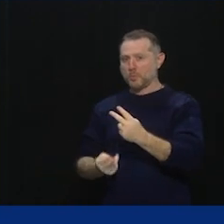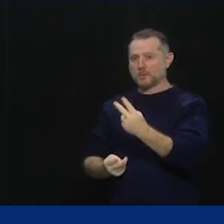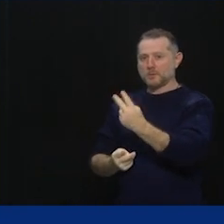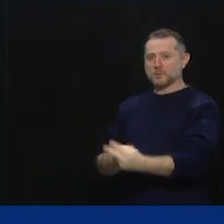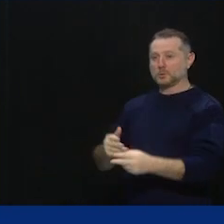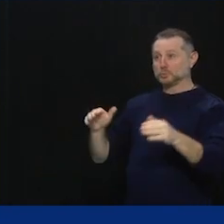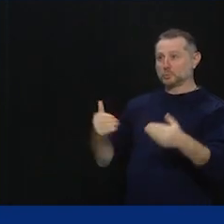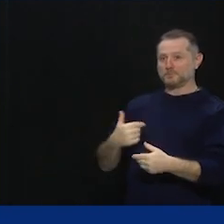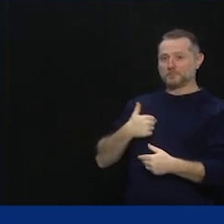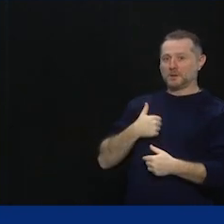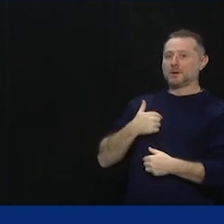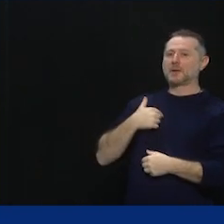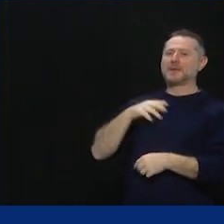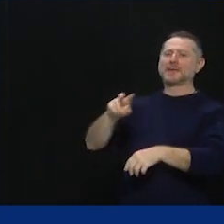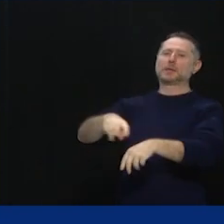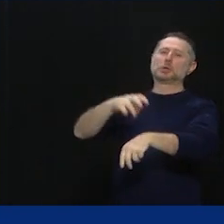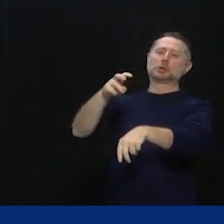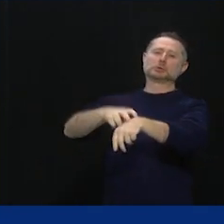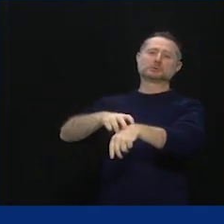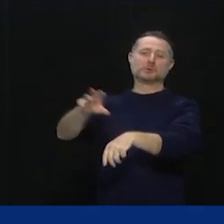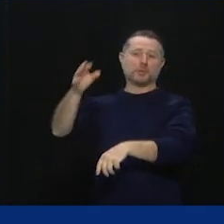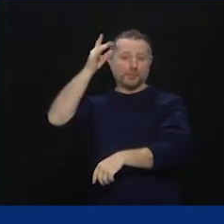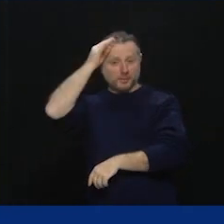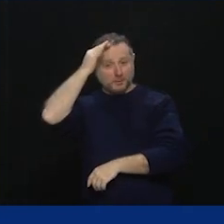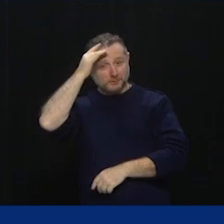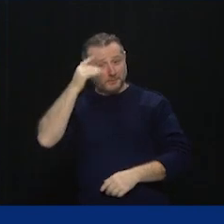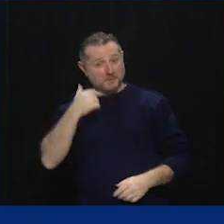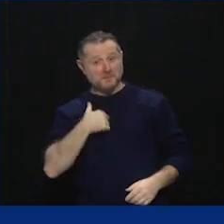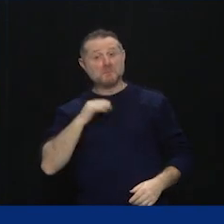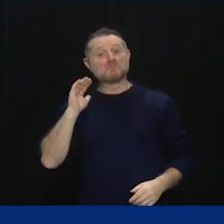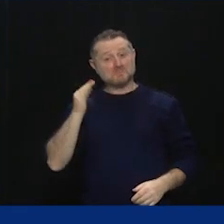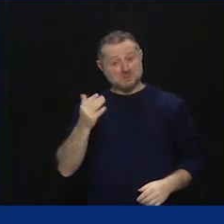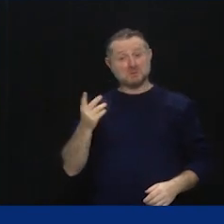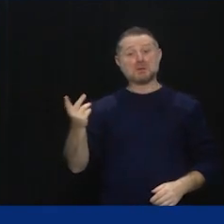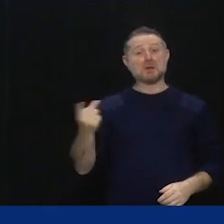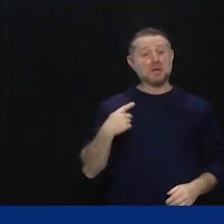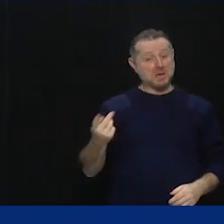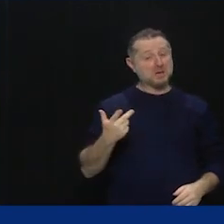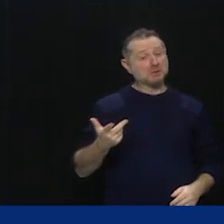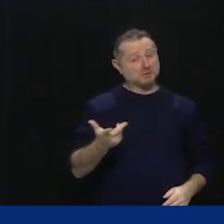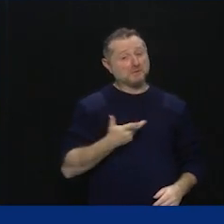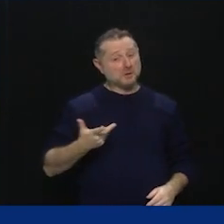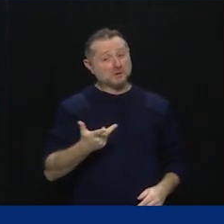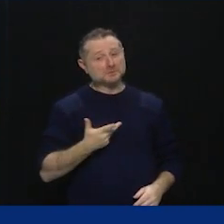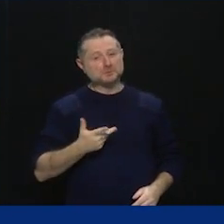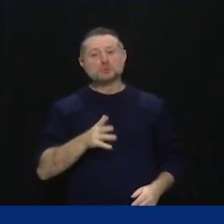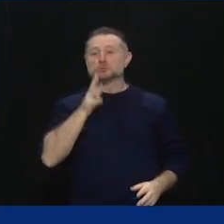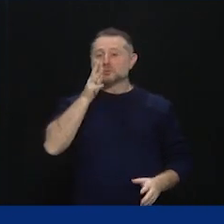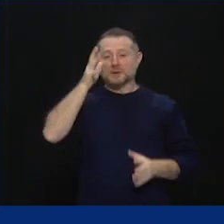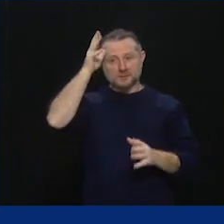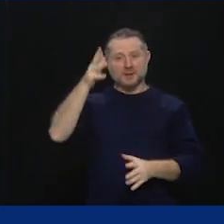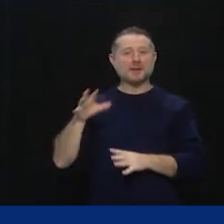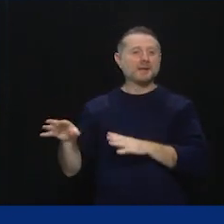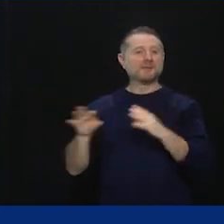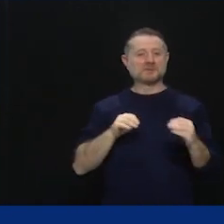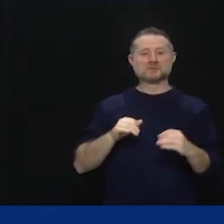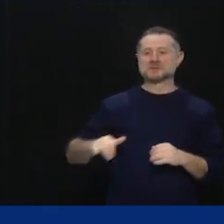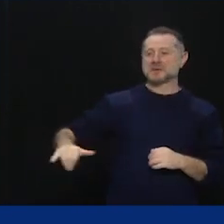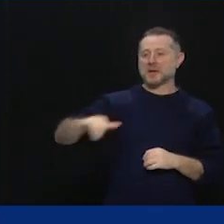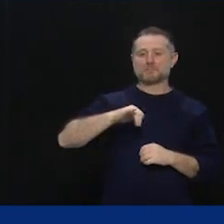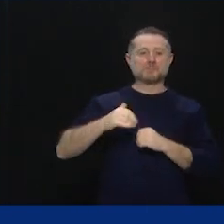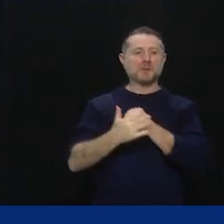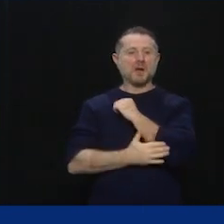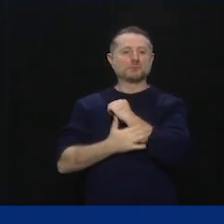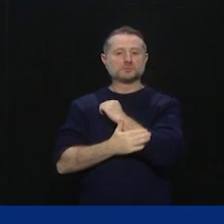out our grandparents left the same county, County Kerry, and my grandparents came over with nothing, fleeing great